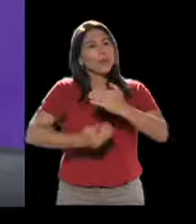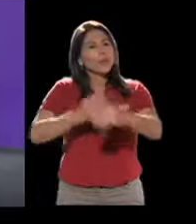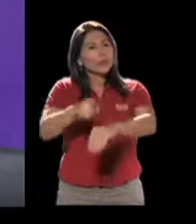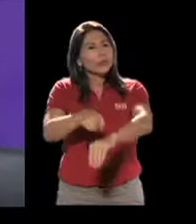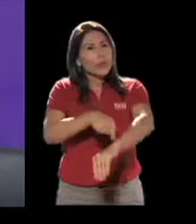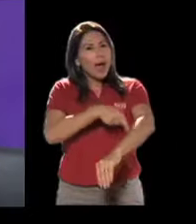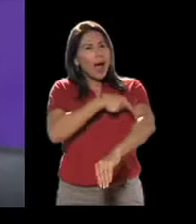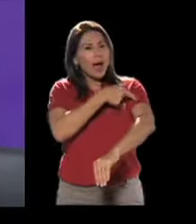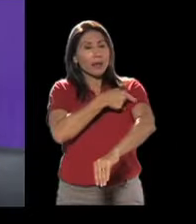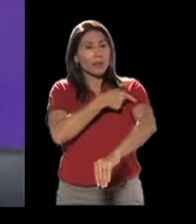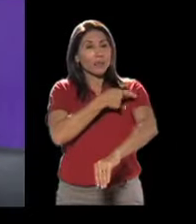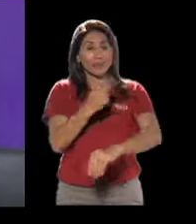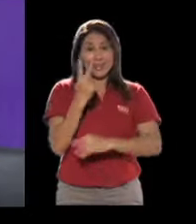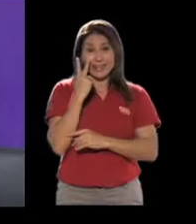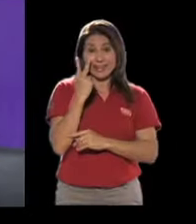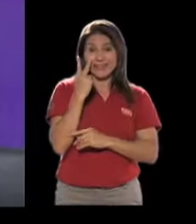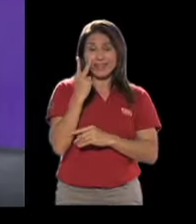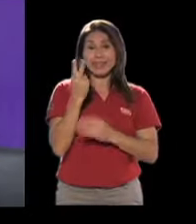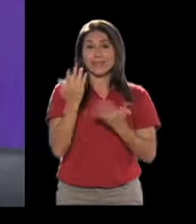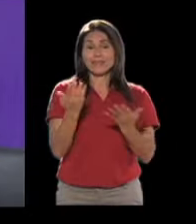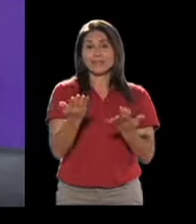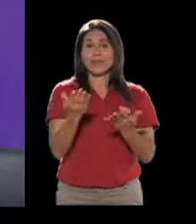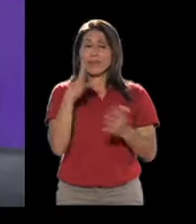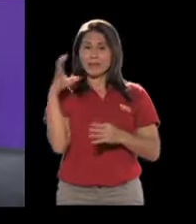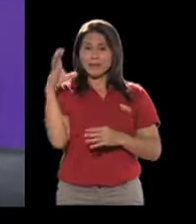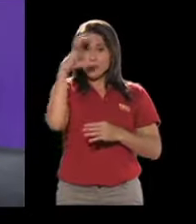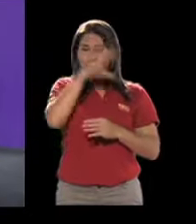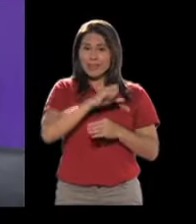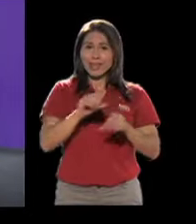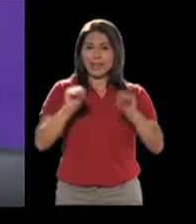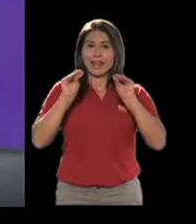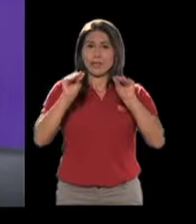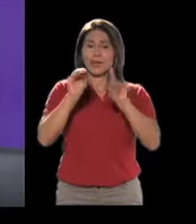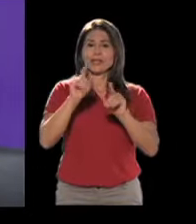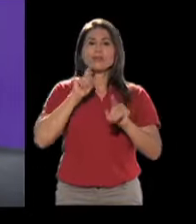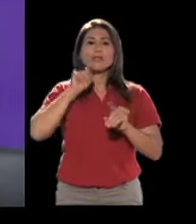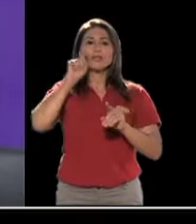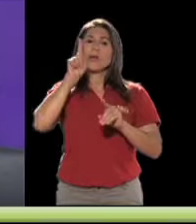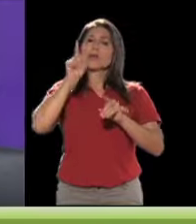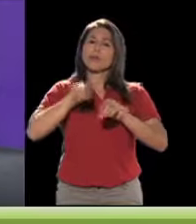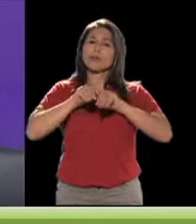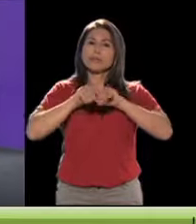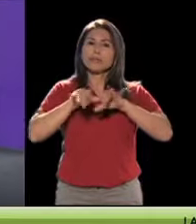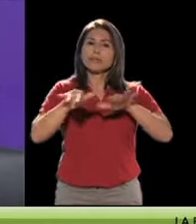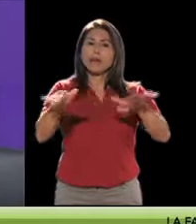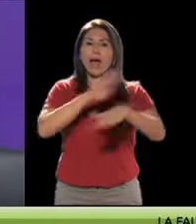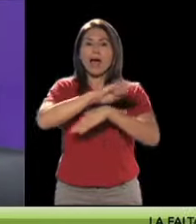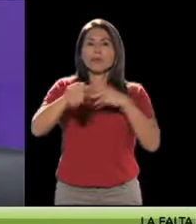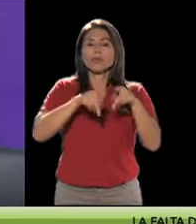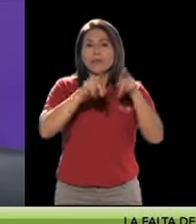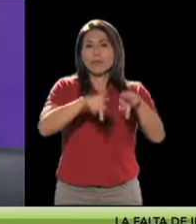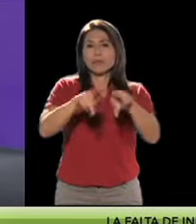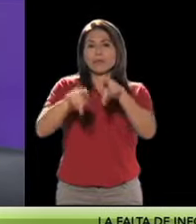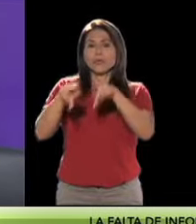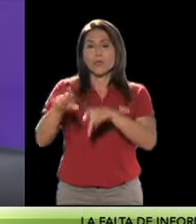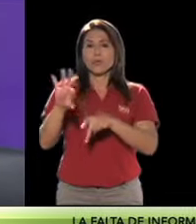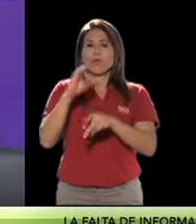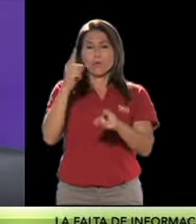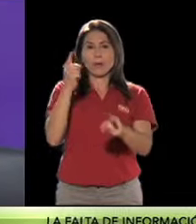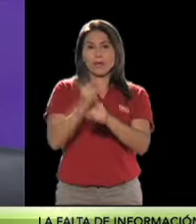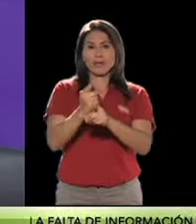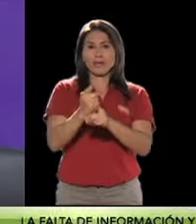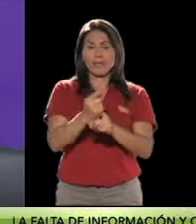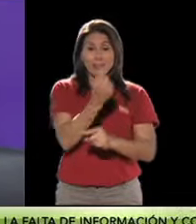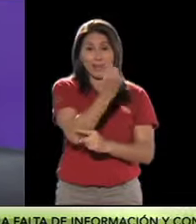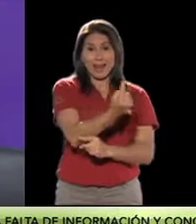for everyone, that para it should todos, be, como debe something ser, that everyone has the right donde cada to be quien educated tiene el